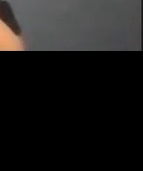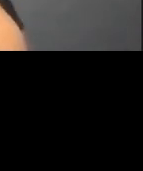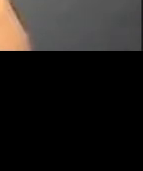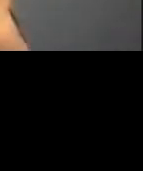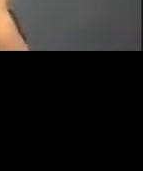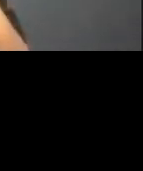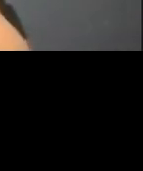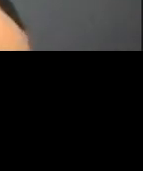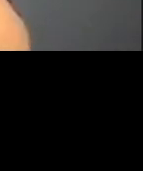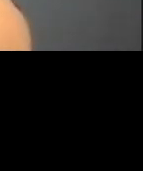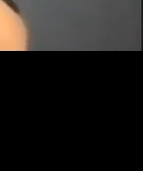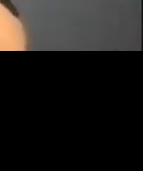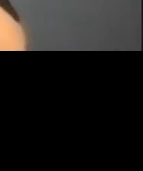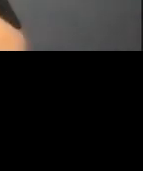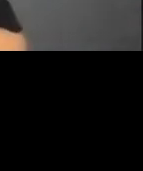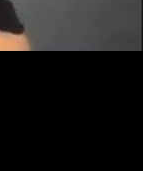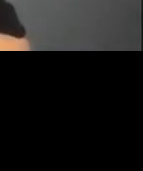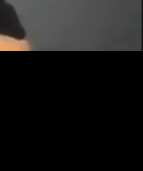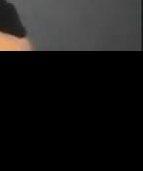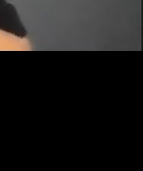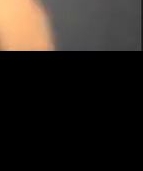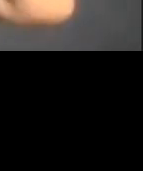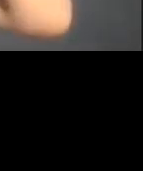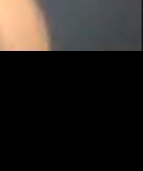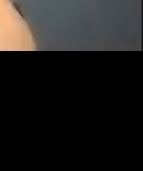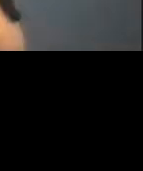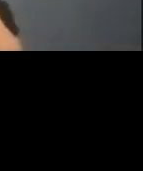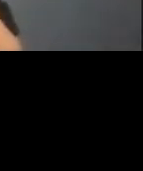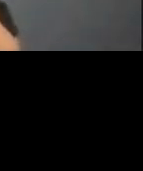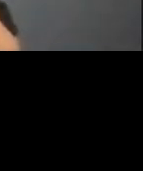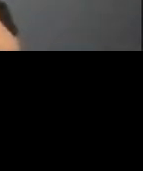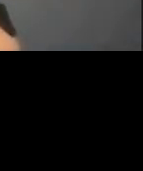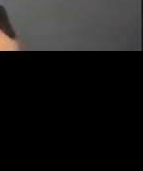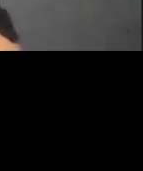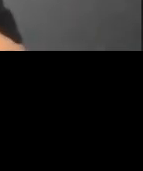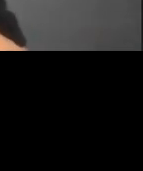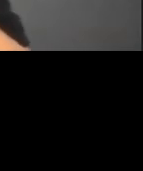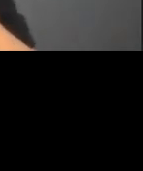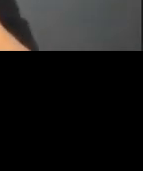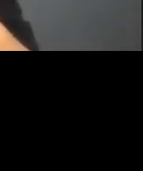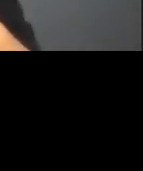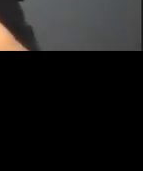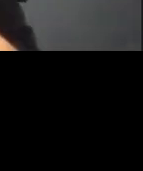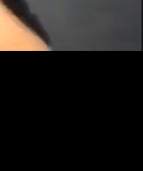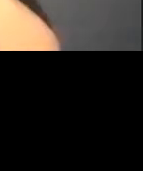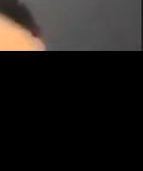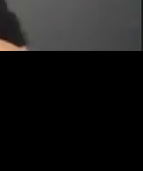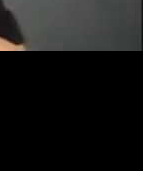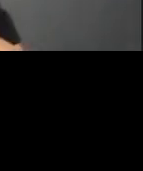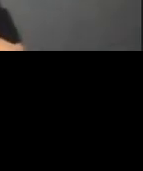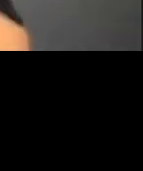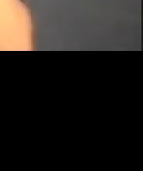well-being, and therefore governments need to take up health seriously and ensure